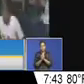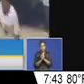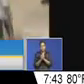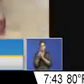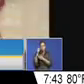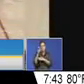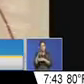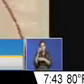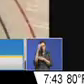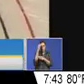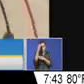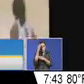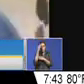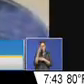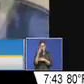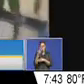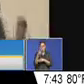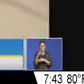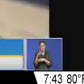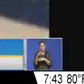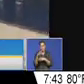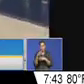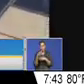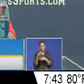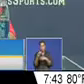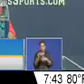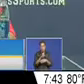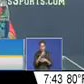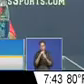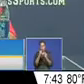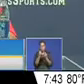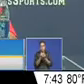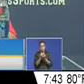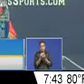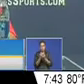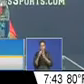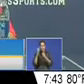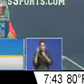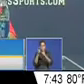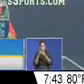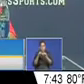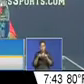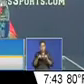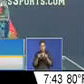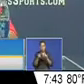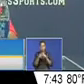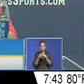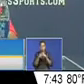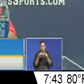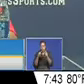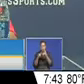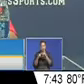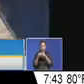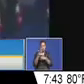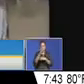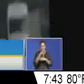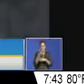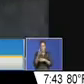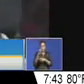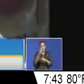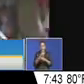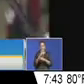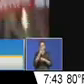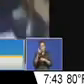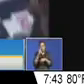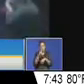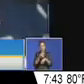As you guys can see out there, we're a young team, so the goal is to just continue to find things that we can get better at